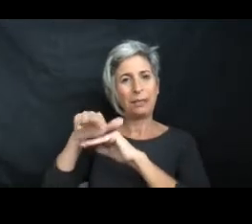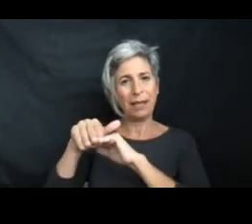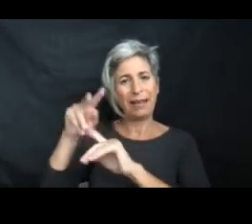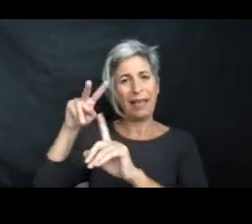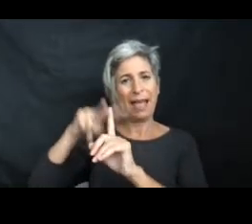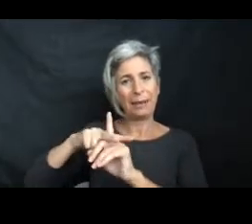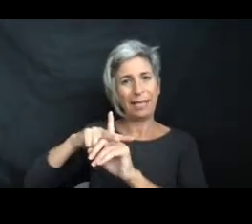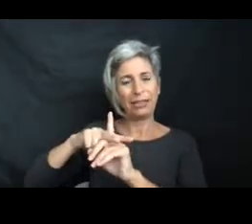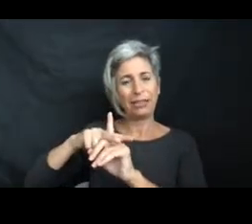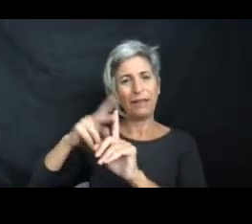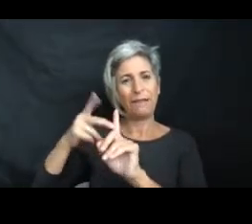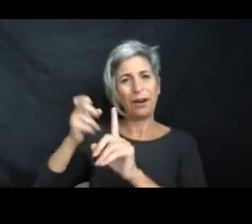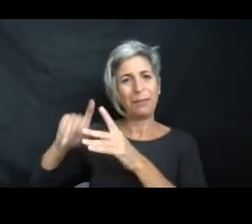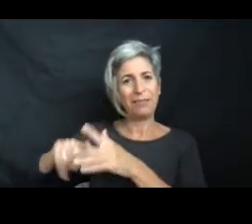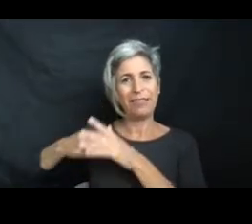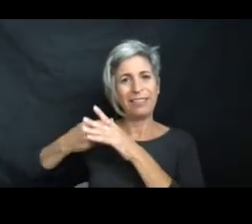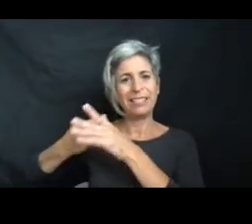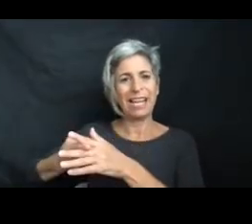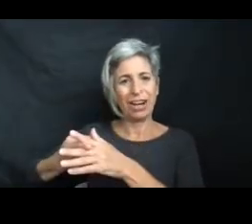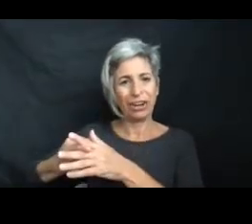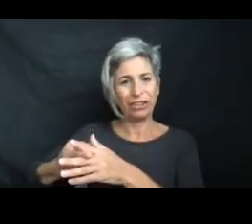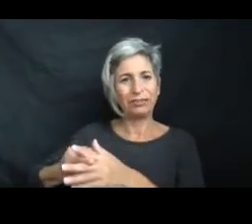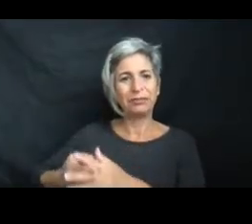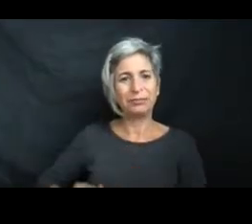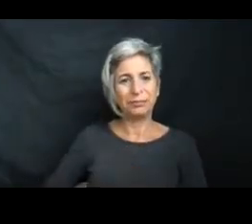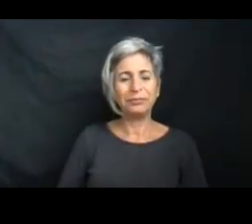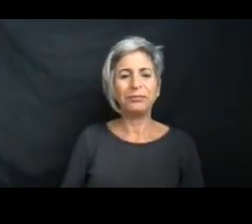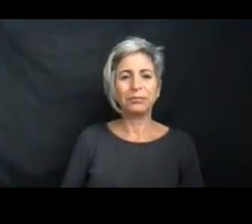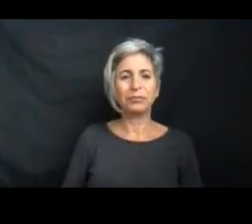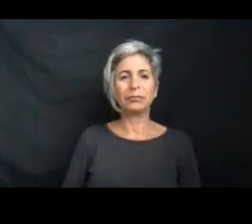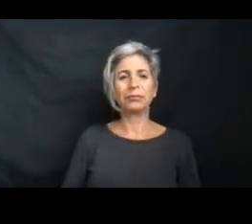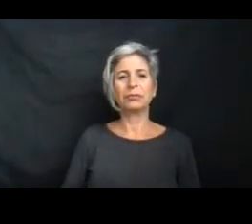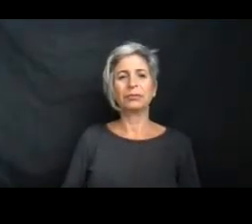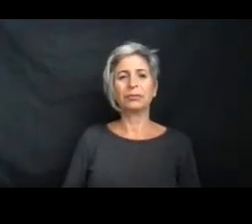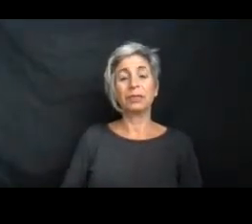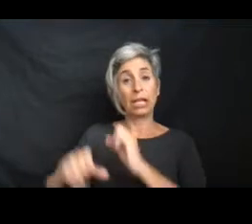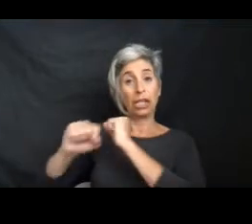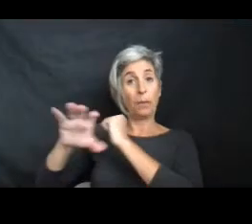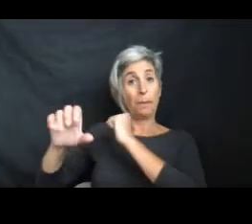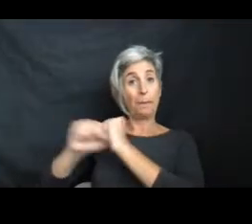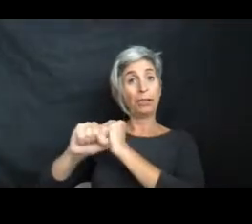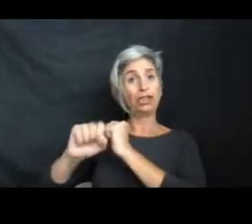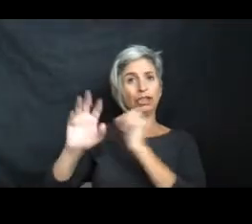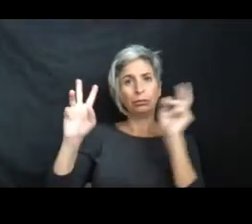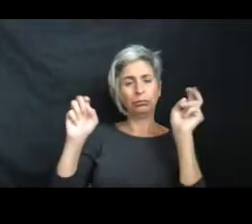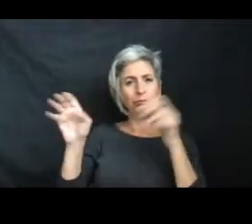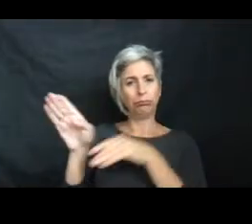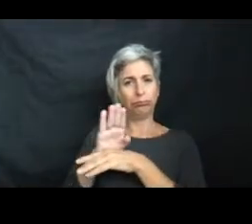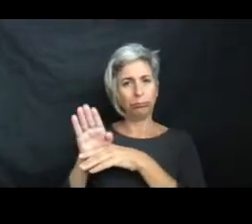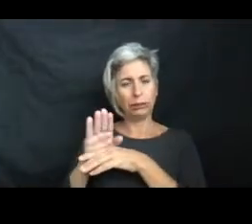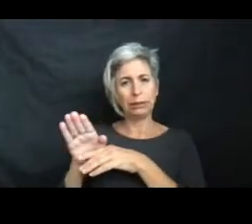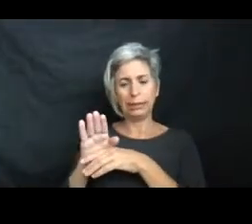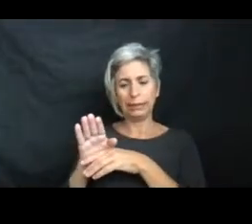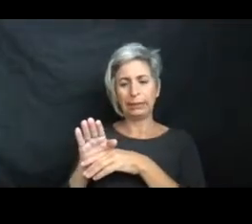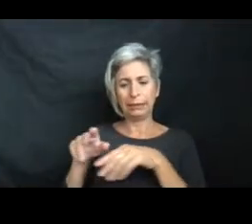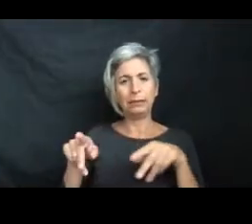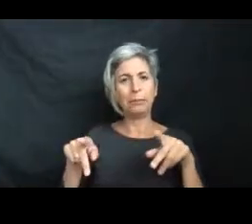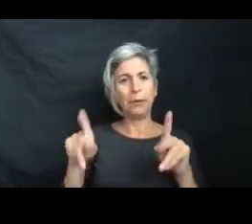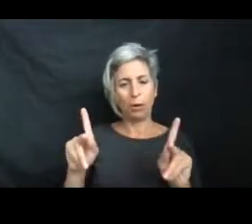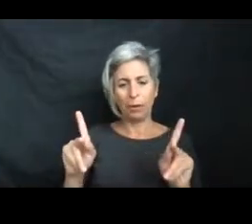application from start. And so I will start with a commercial permit. So just selecting this tile brings you